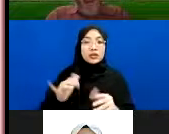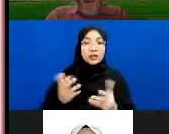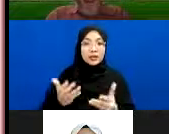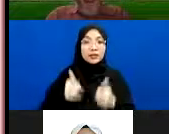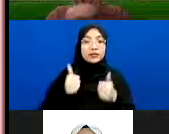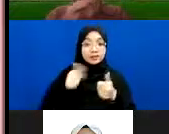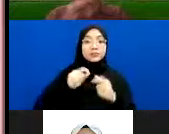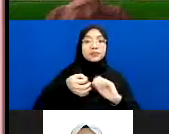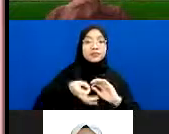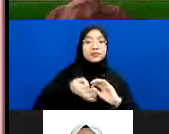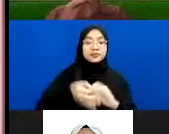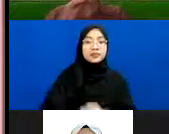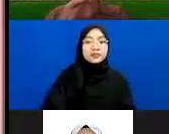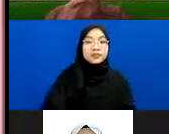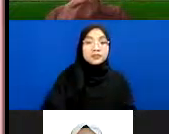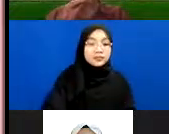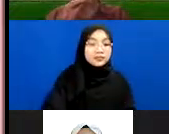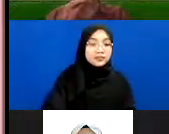variables.